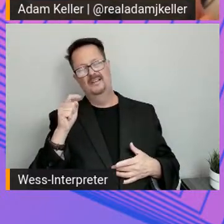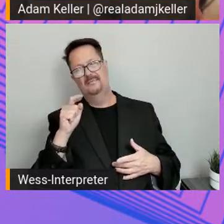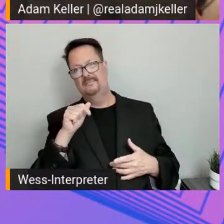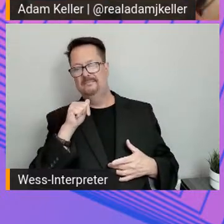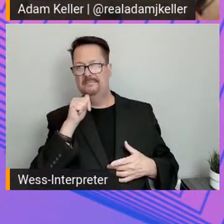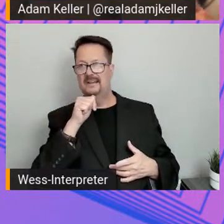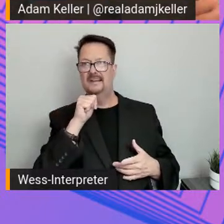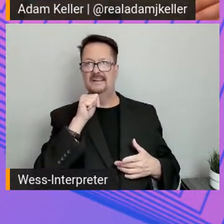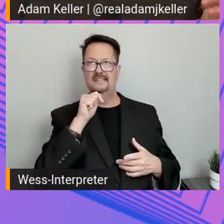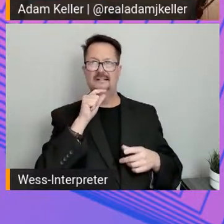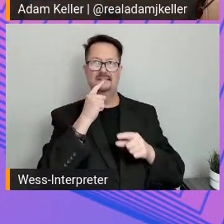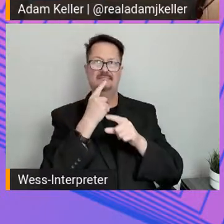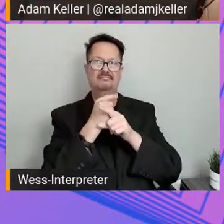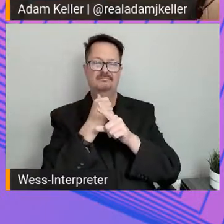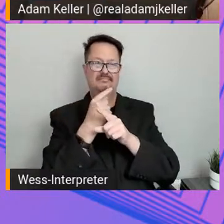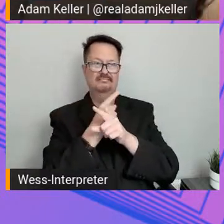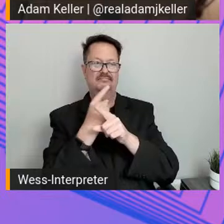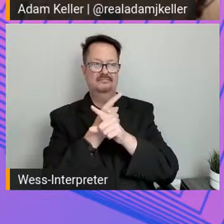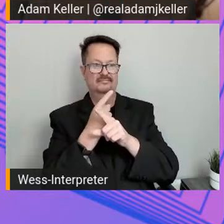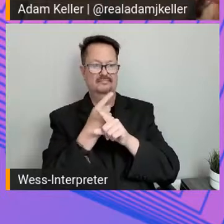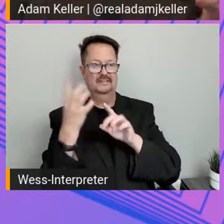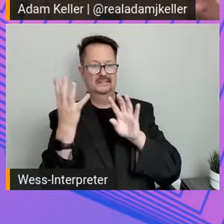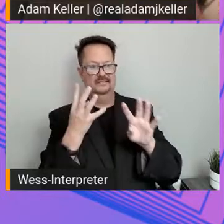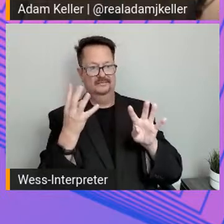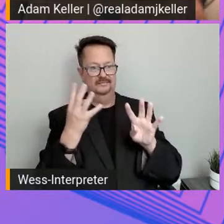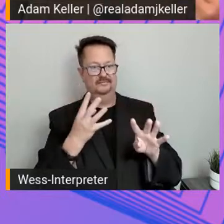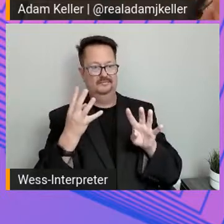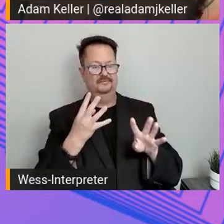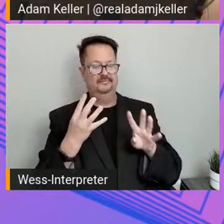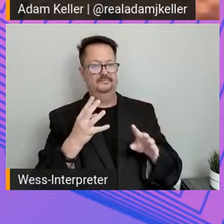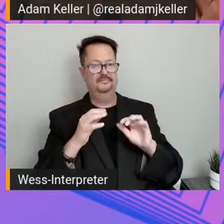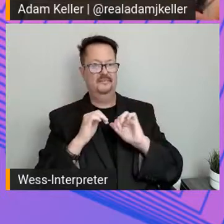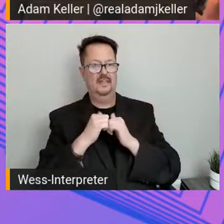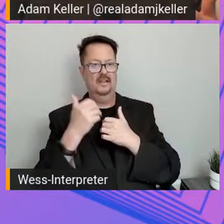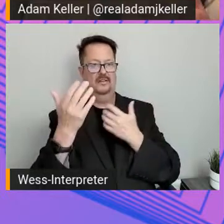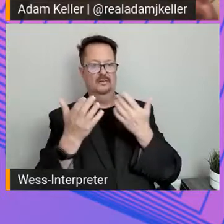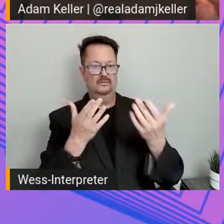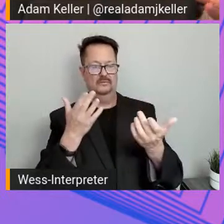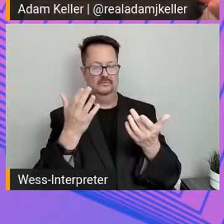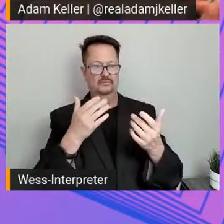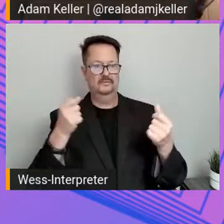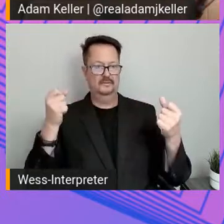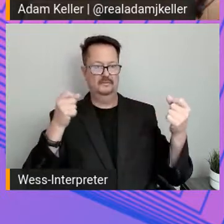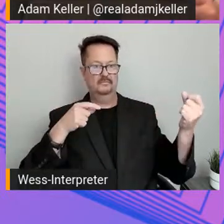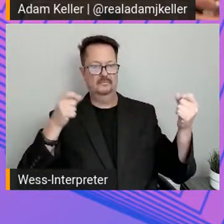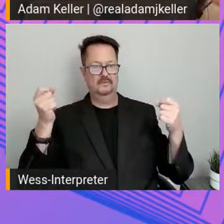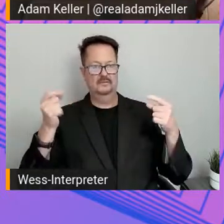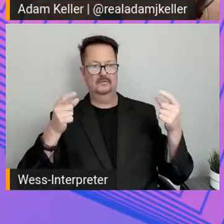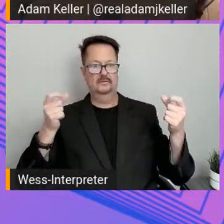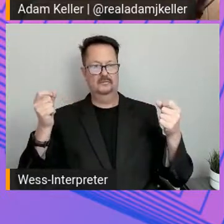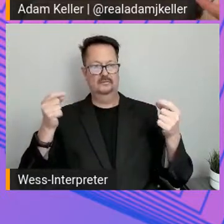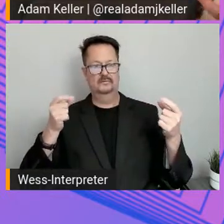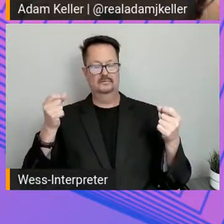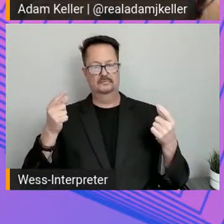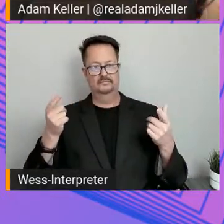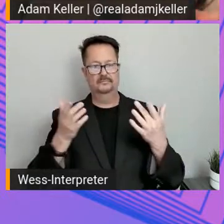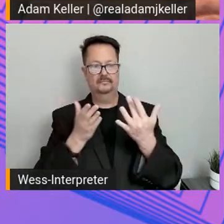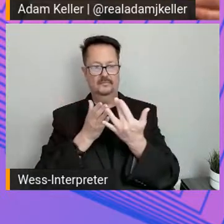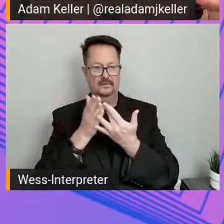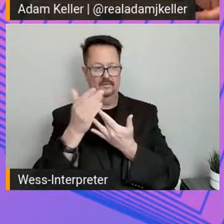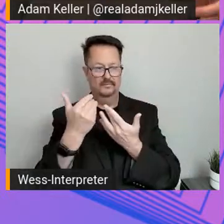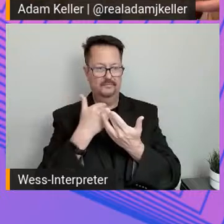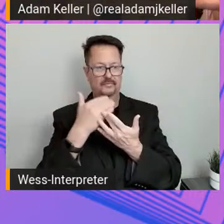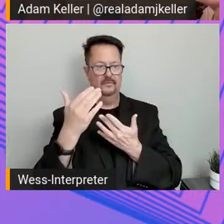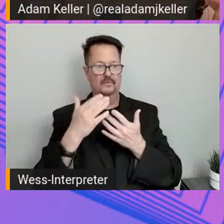public traffic. And the way your services communicate with one another in that environment would be through service